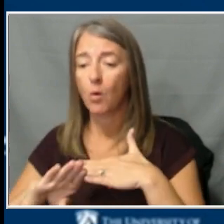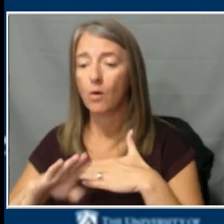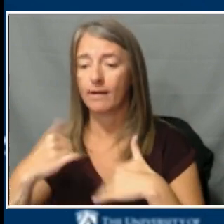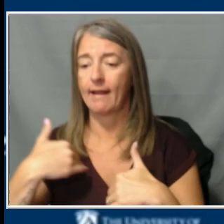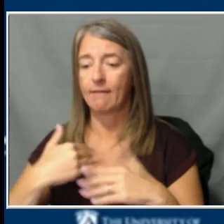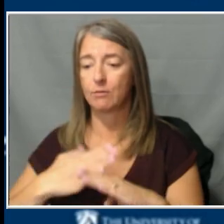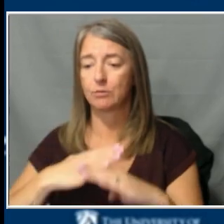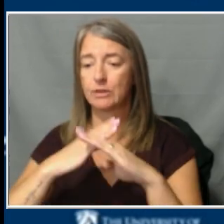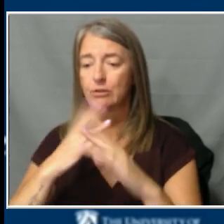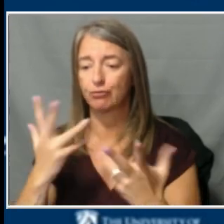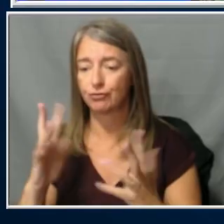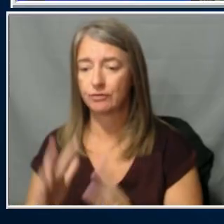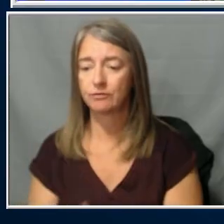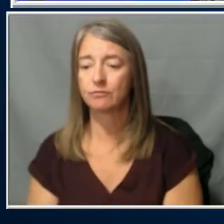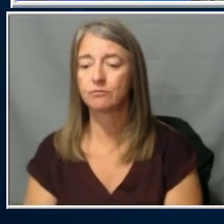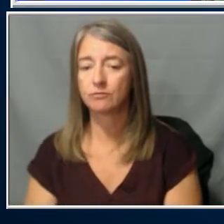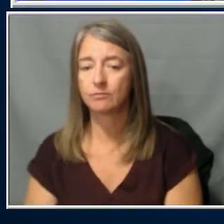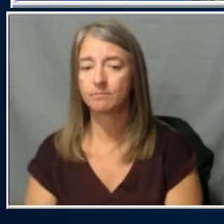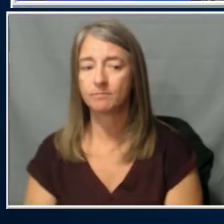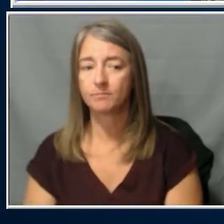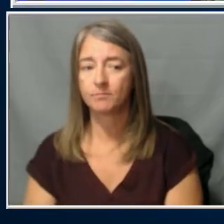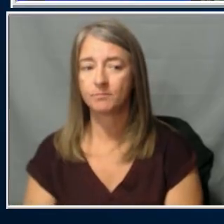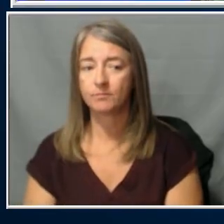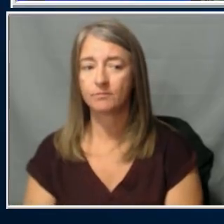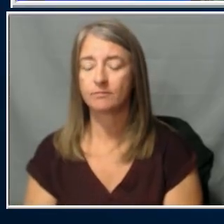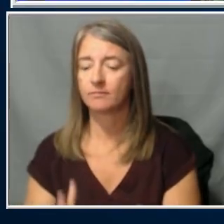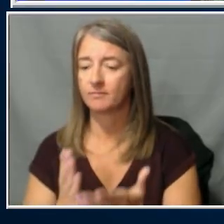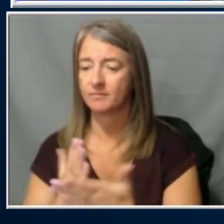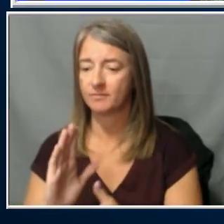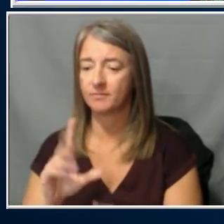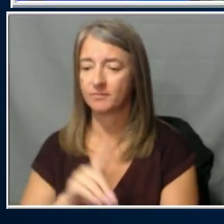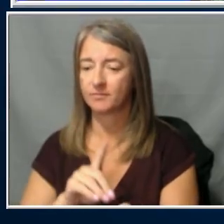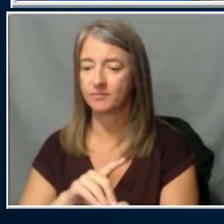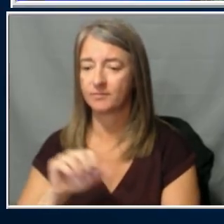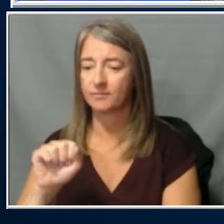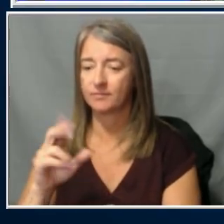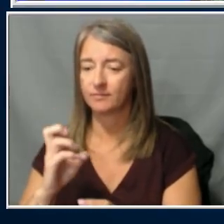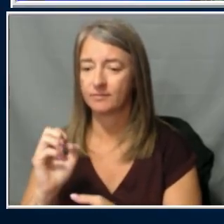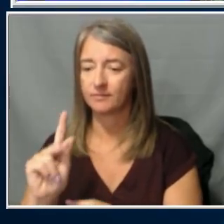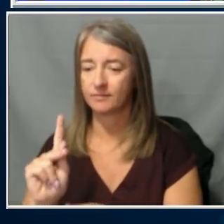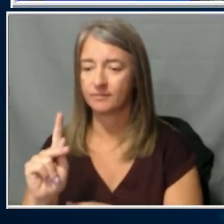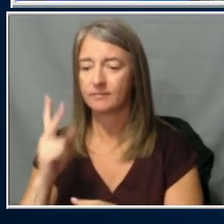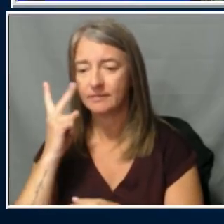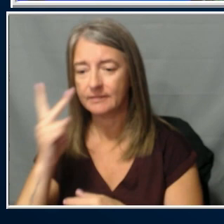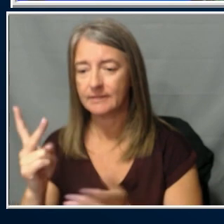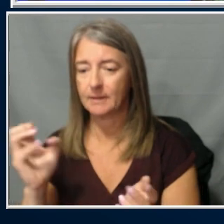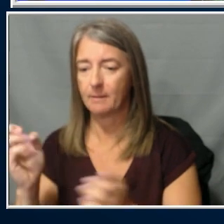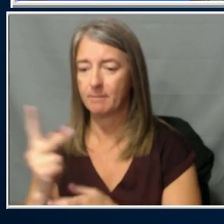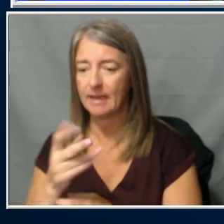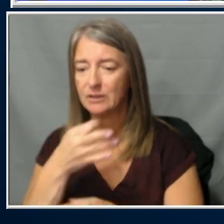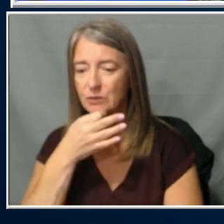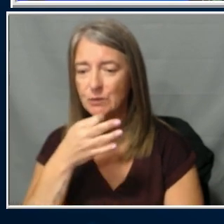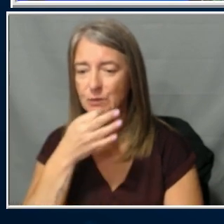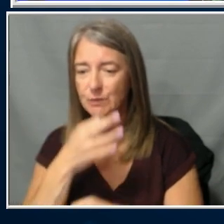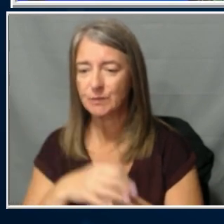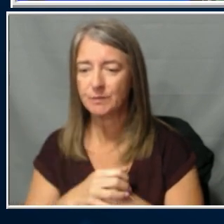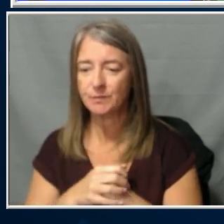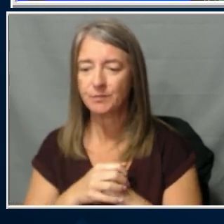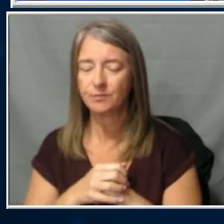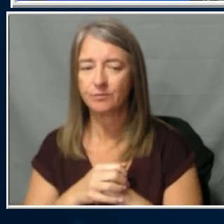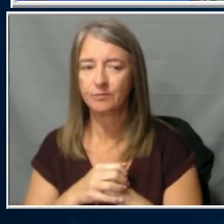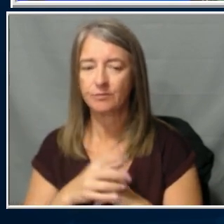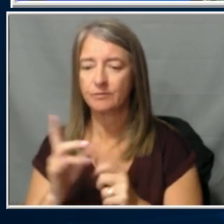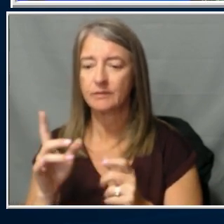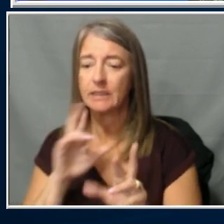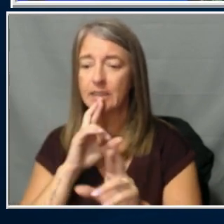have those protections. All right, Doc Hawk, good to see you this morning. We'll see you back here in studio very soon. Yes. Do we have any